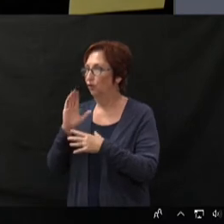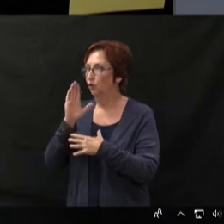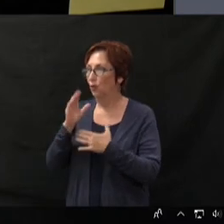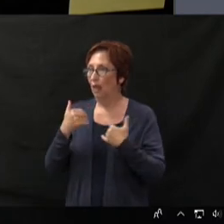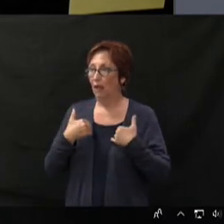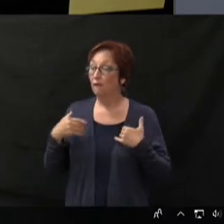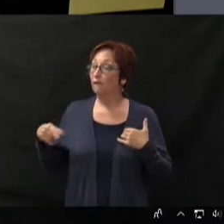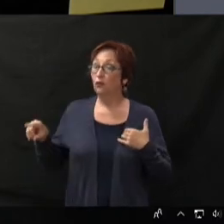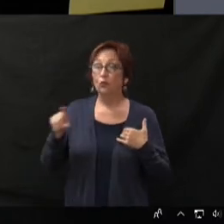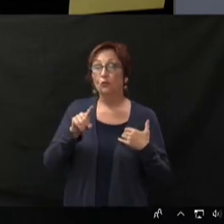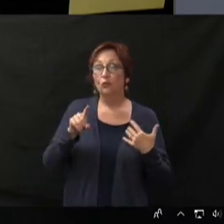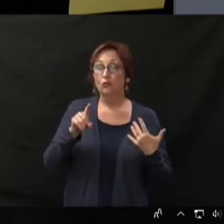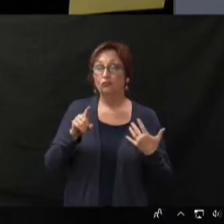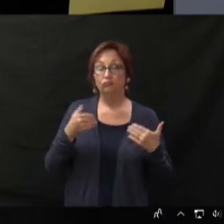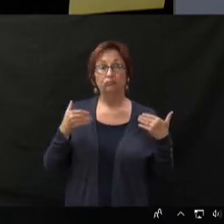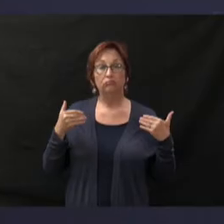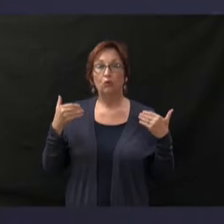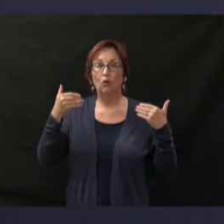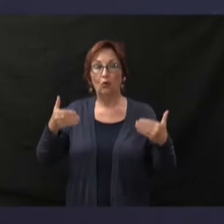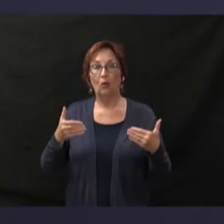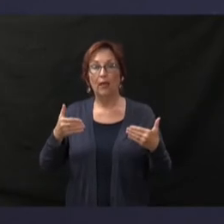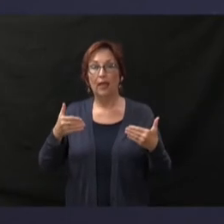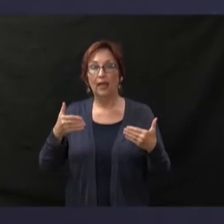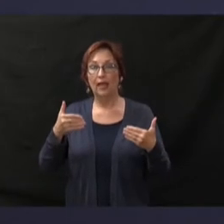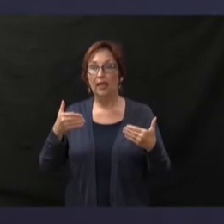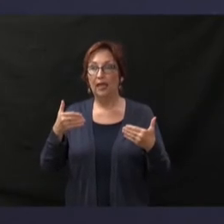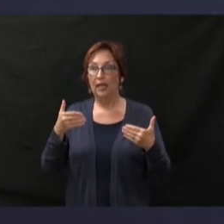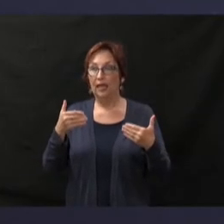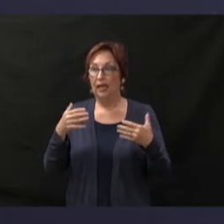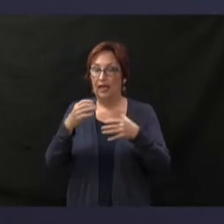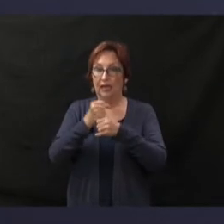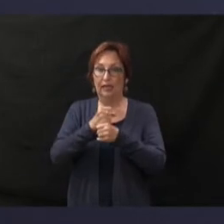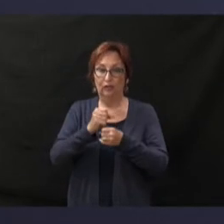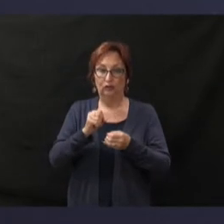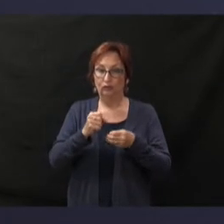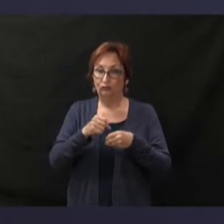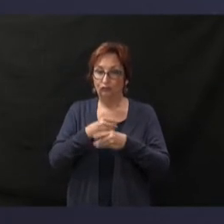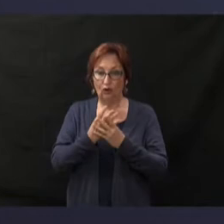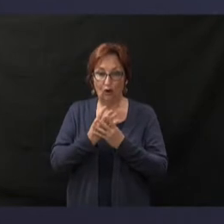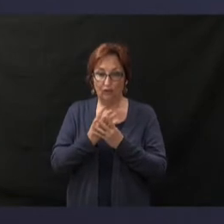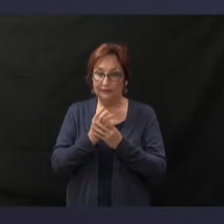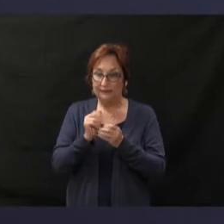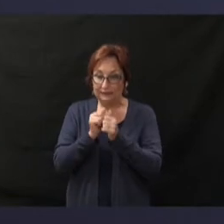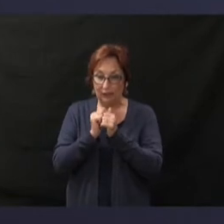you go ahead, pull your deck together, and then you're going to do